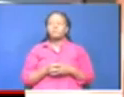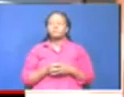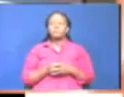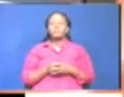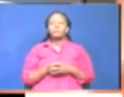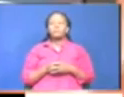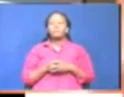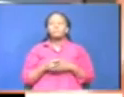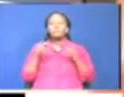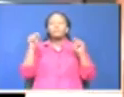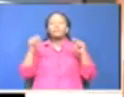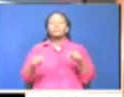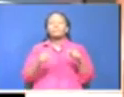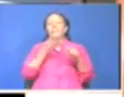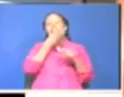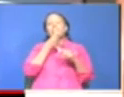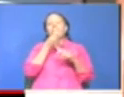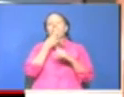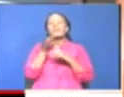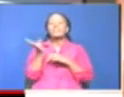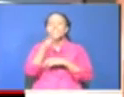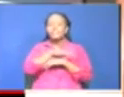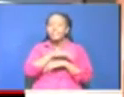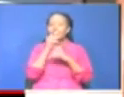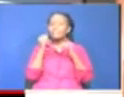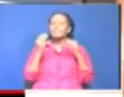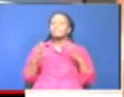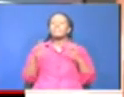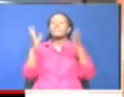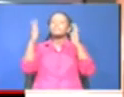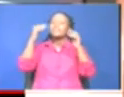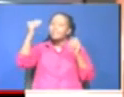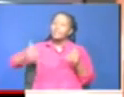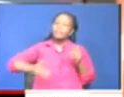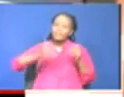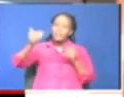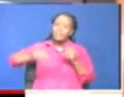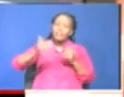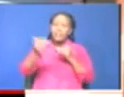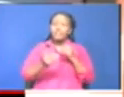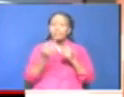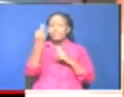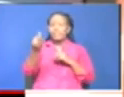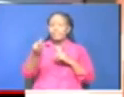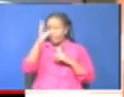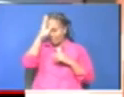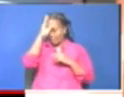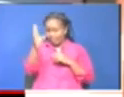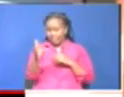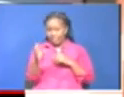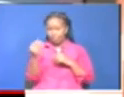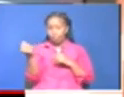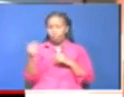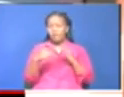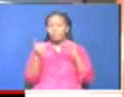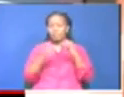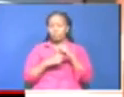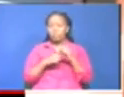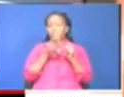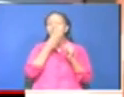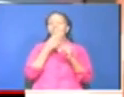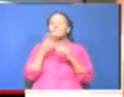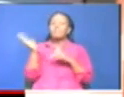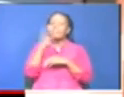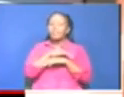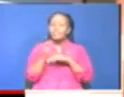Today is Father's Day, celebrated every third Sunday of June. Father's Day is a holiday set aside to honor